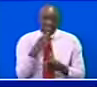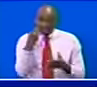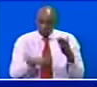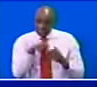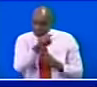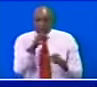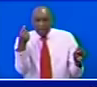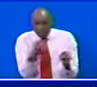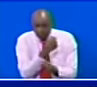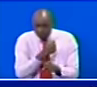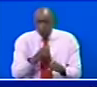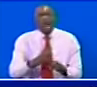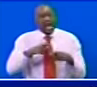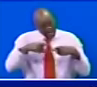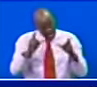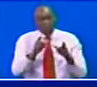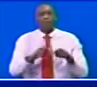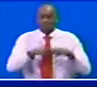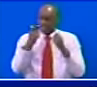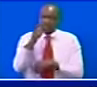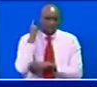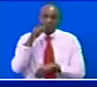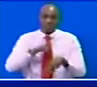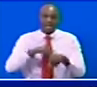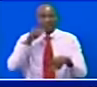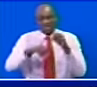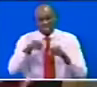allow lawlessness during and after the poll.